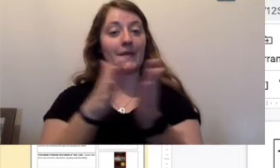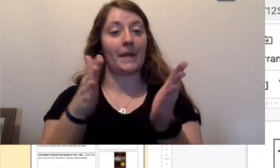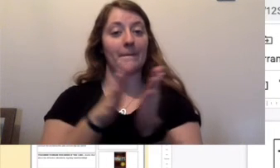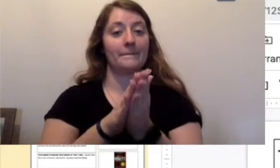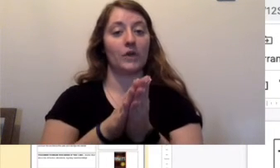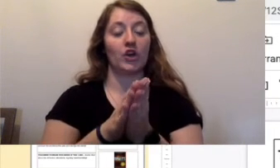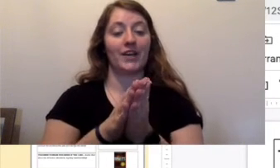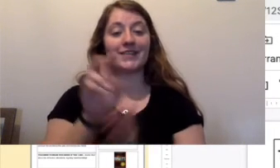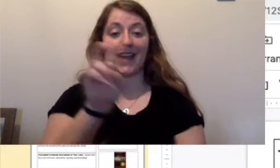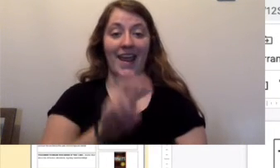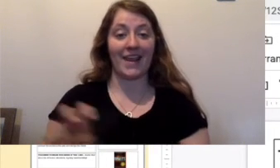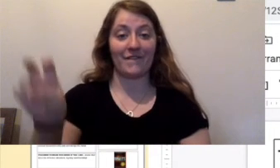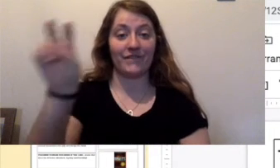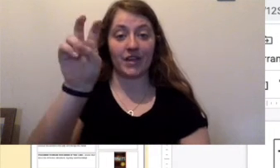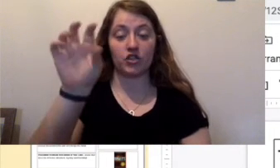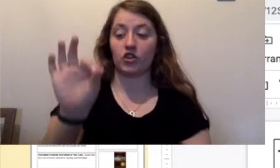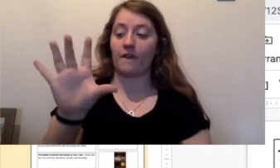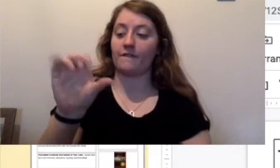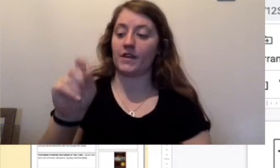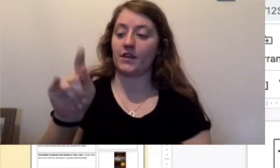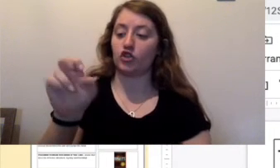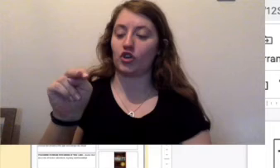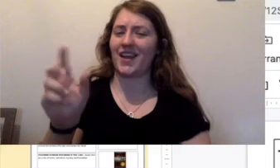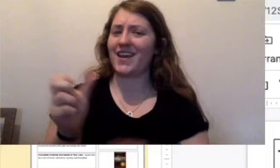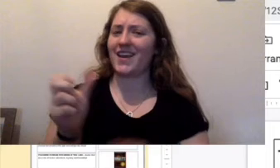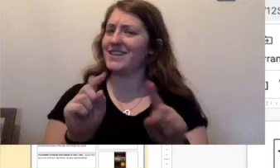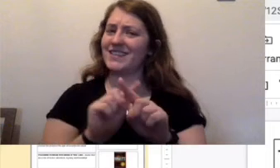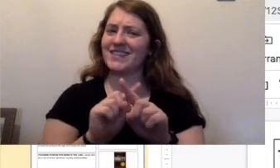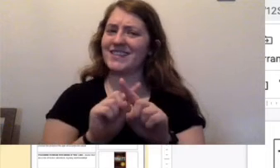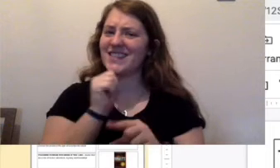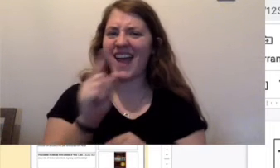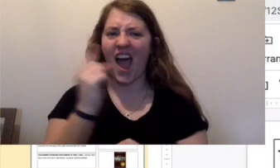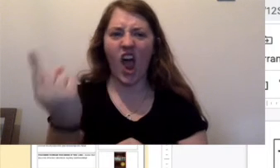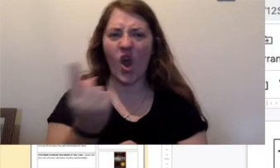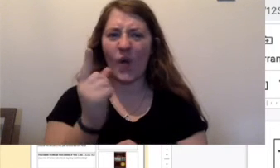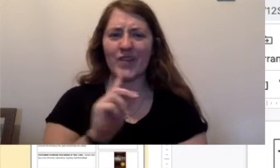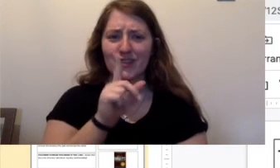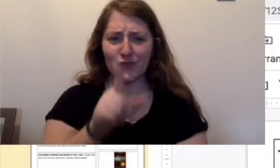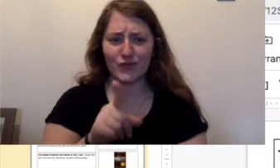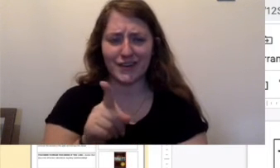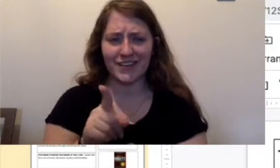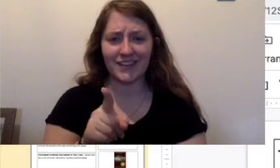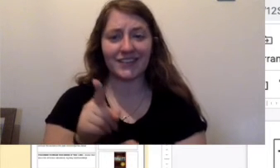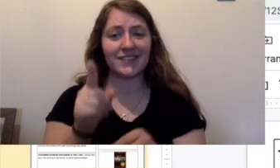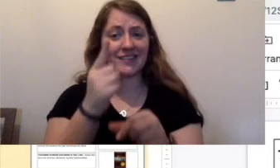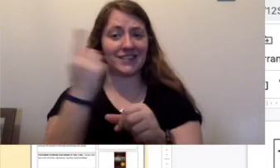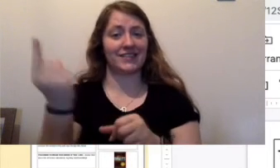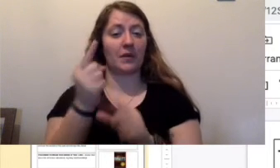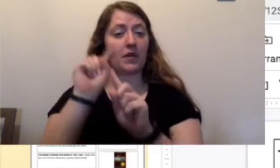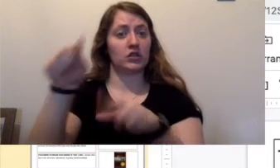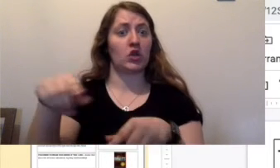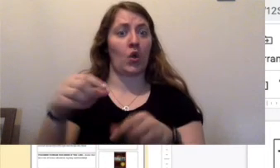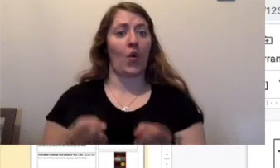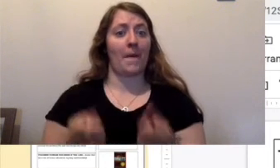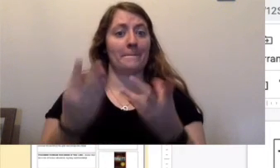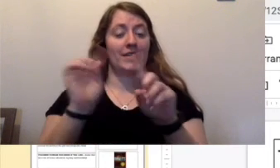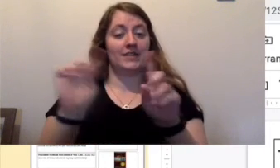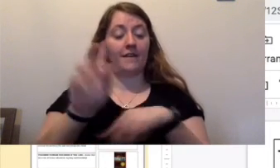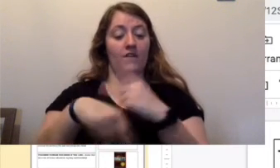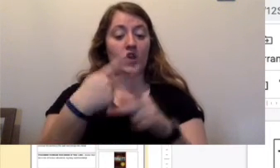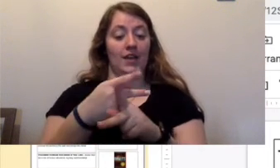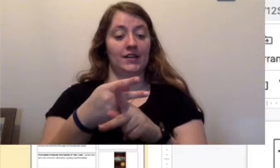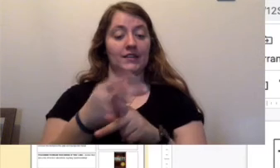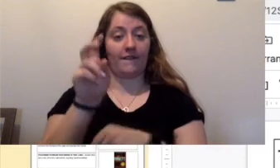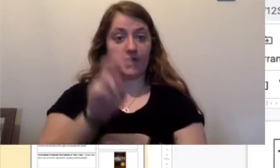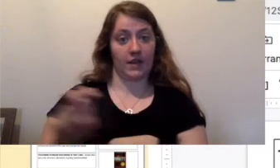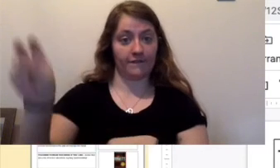because it's not always realistic in this book, and the characters go on a lot of different adventures. This